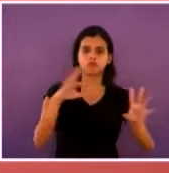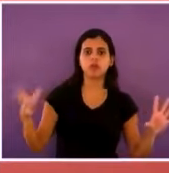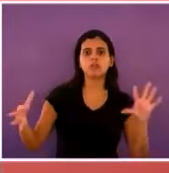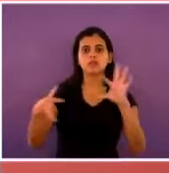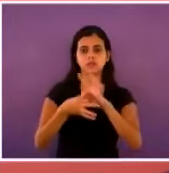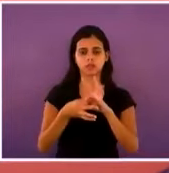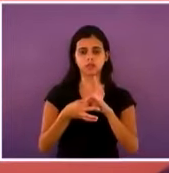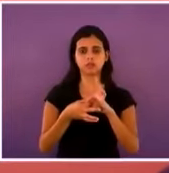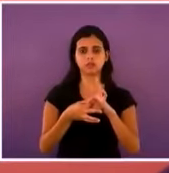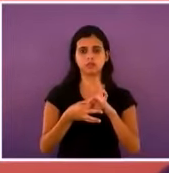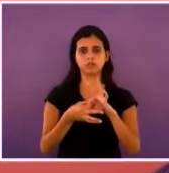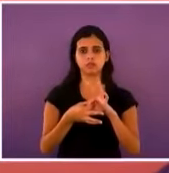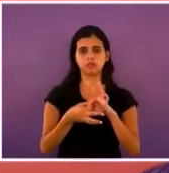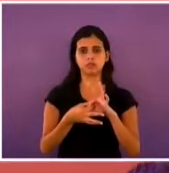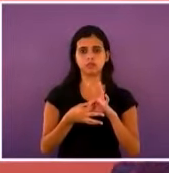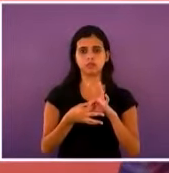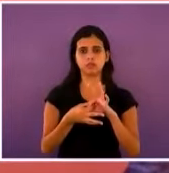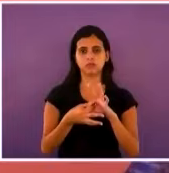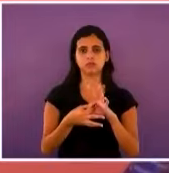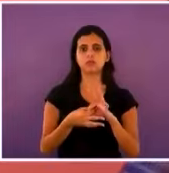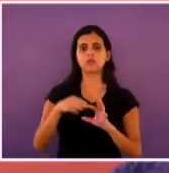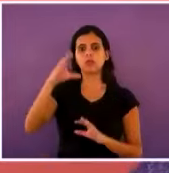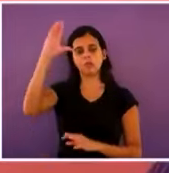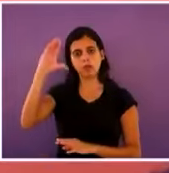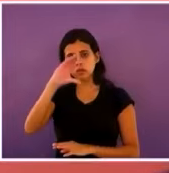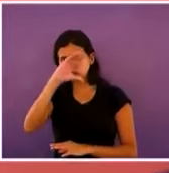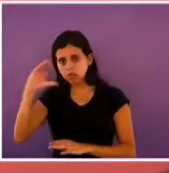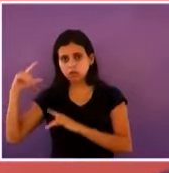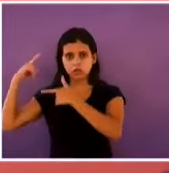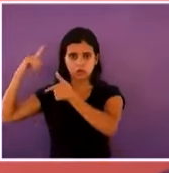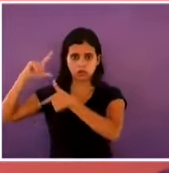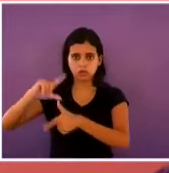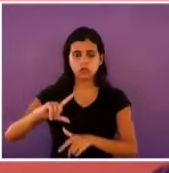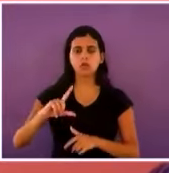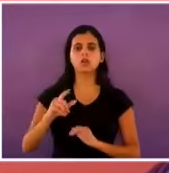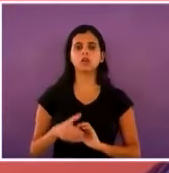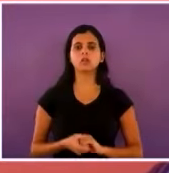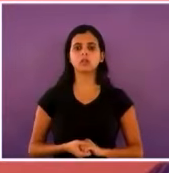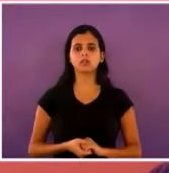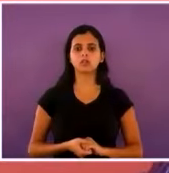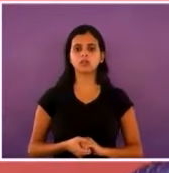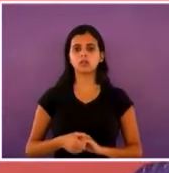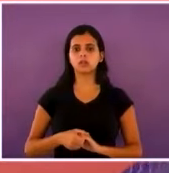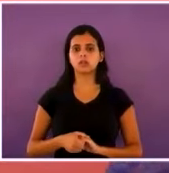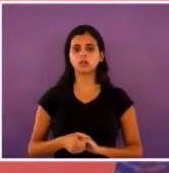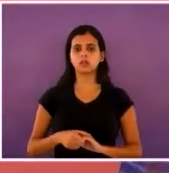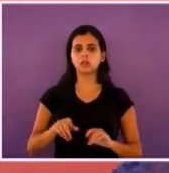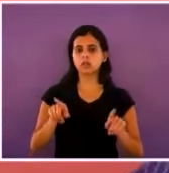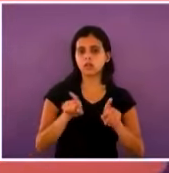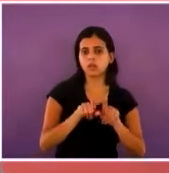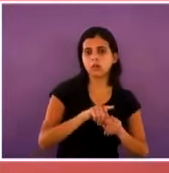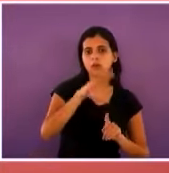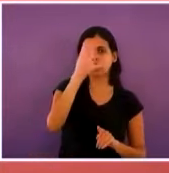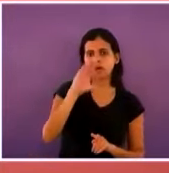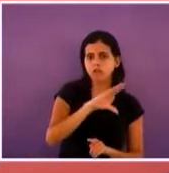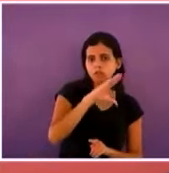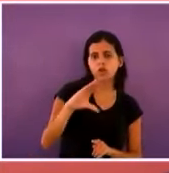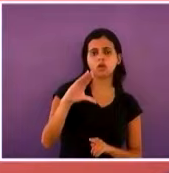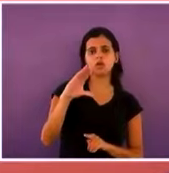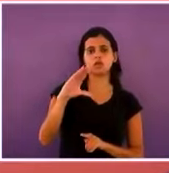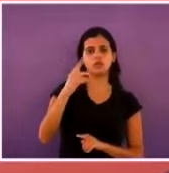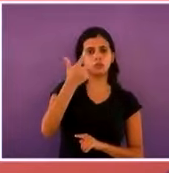the traditionalist Catholics. Há os católicos tradicionais. There are the more progressive Catholics. Há os católicos mais progressistas. There